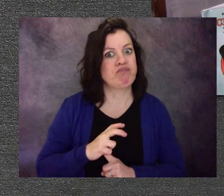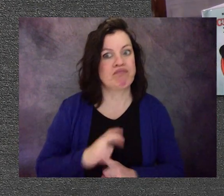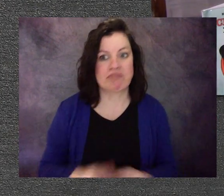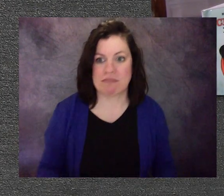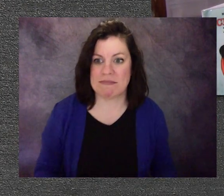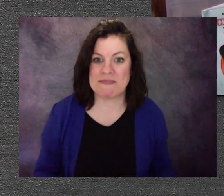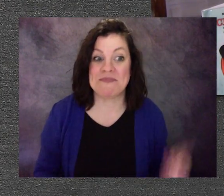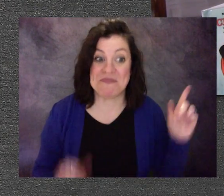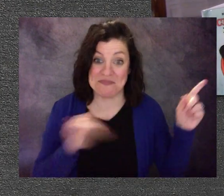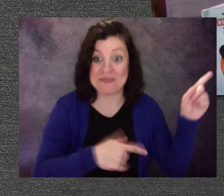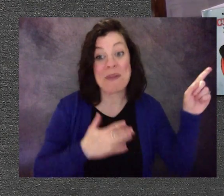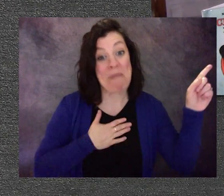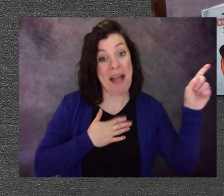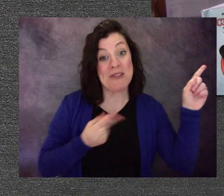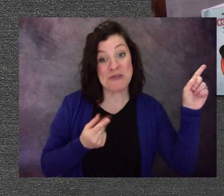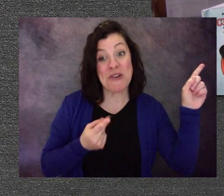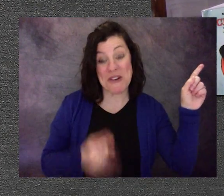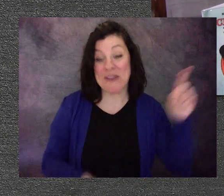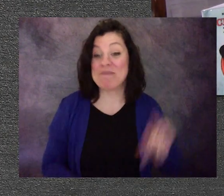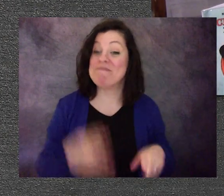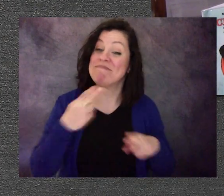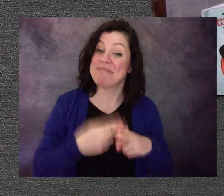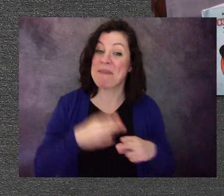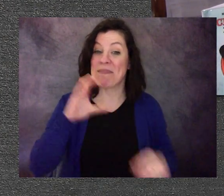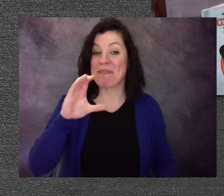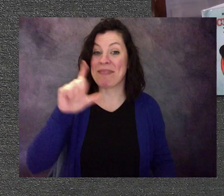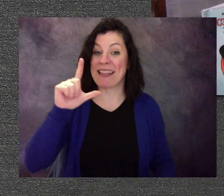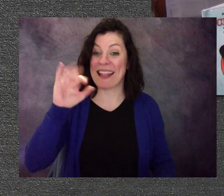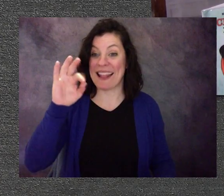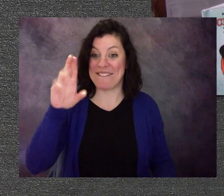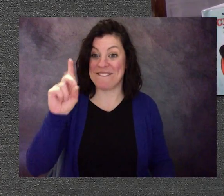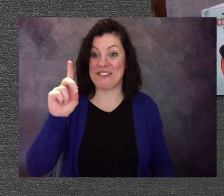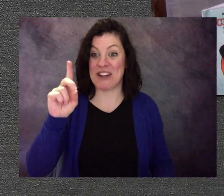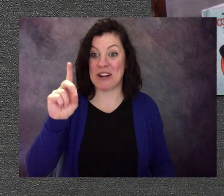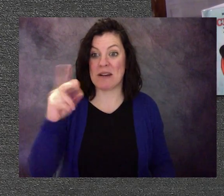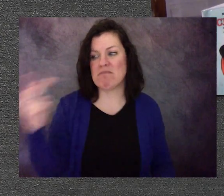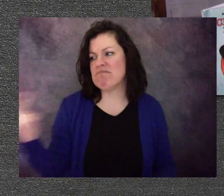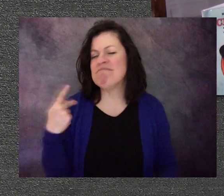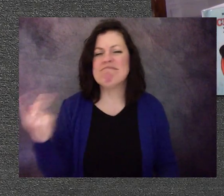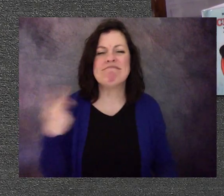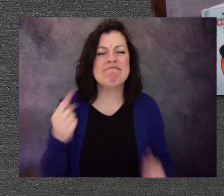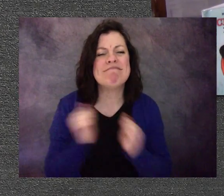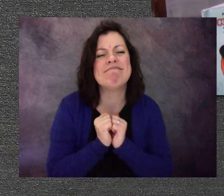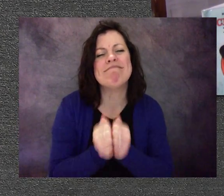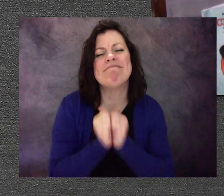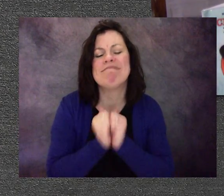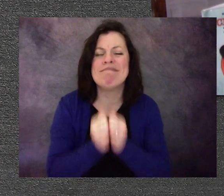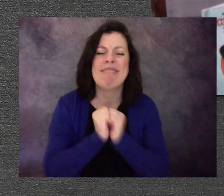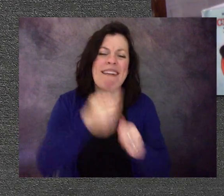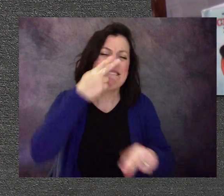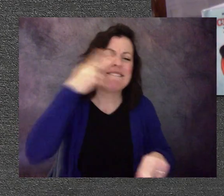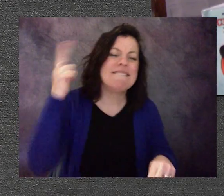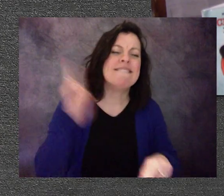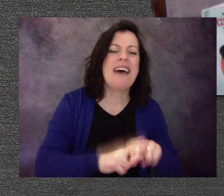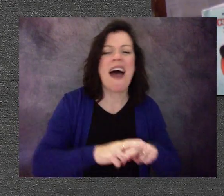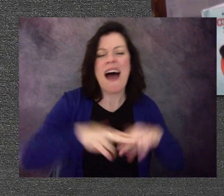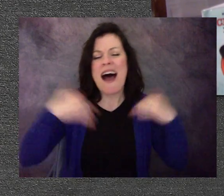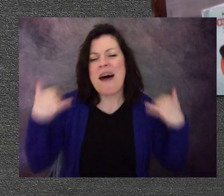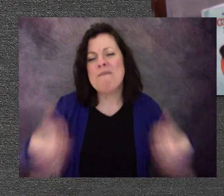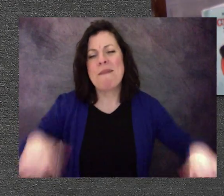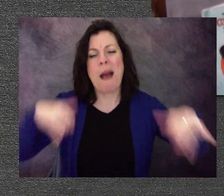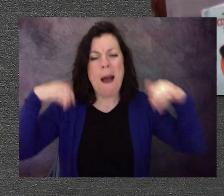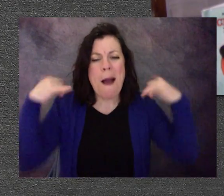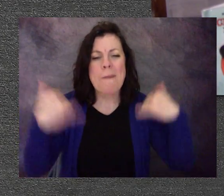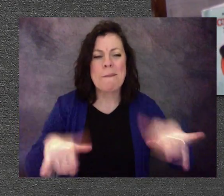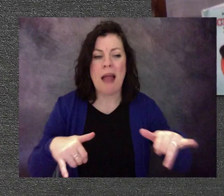This is my dog, Clifford. We have fun together and we play games. Do you play games with your